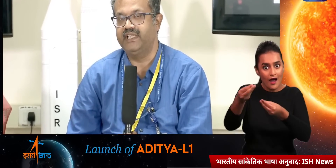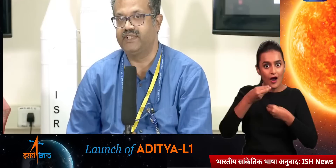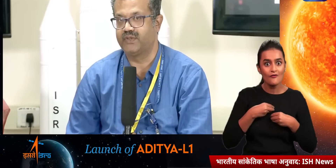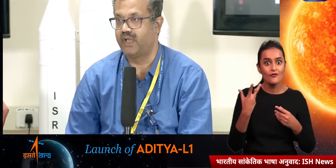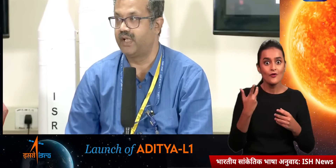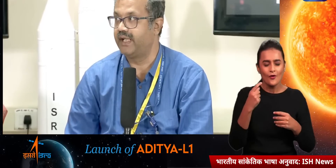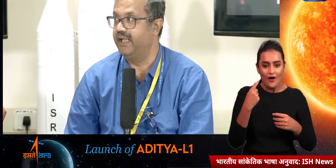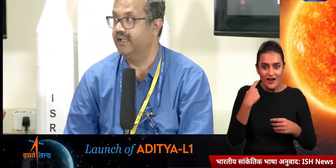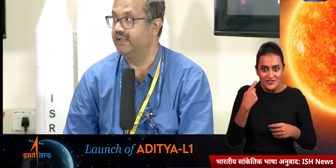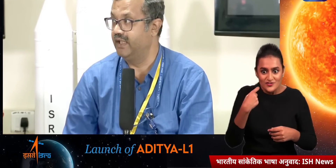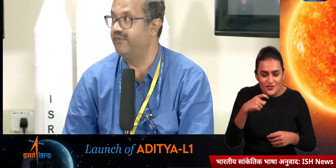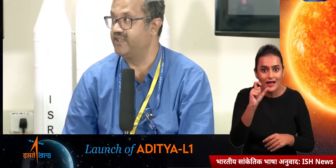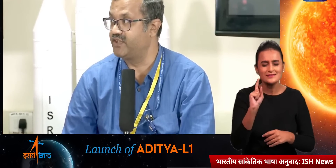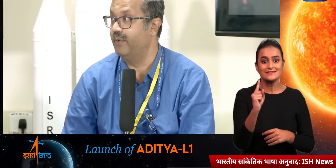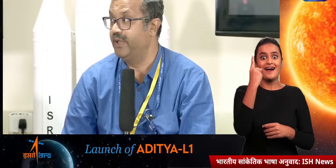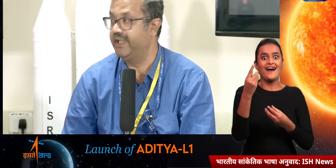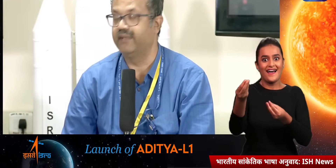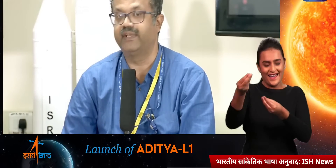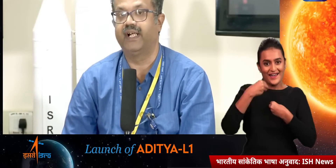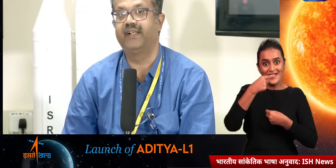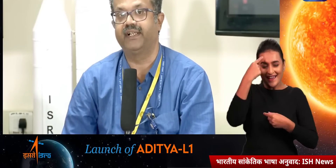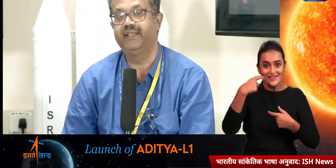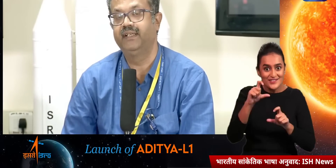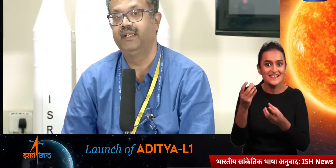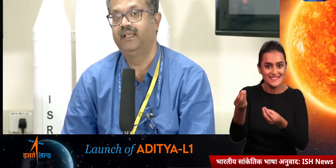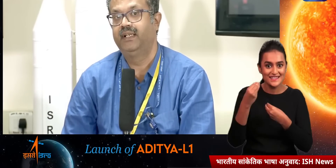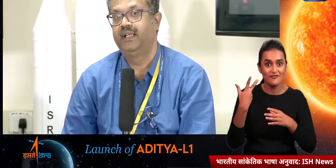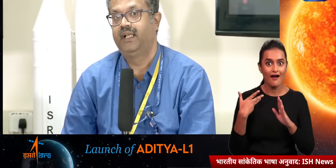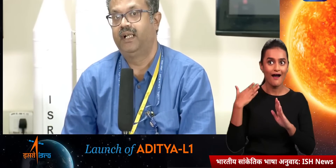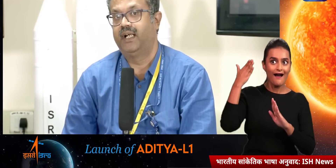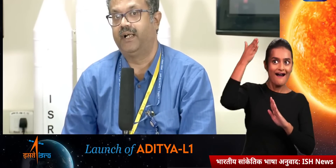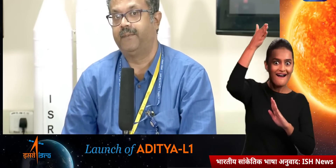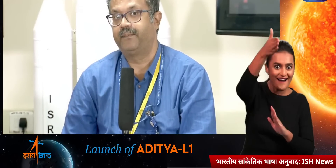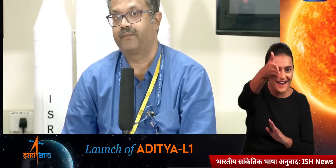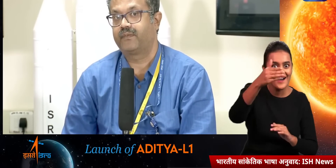for the solar and heliophysics community of the country.